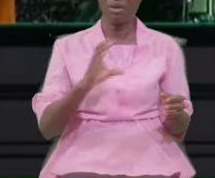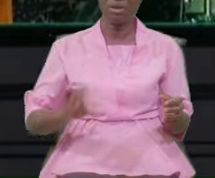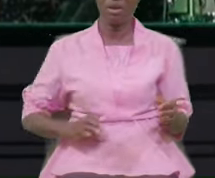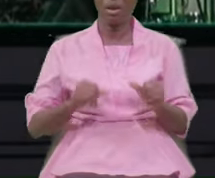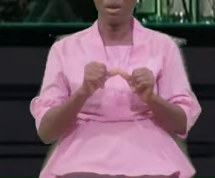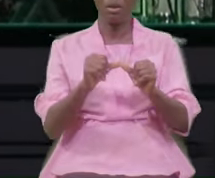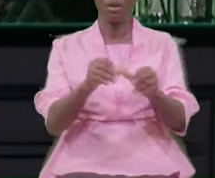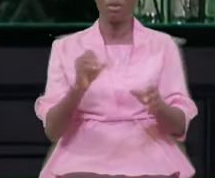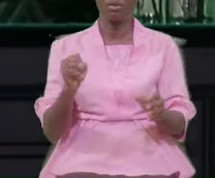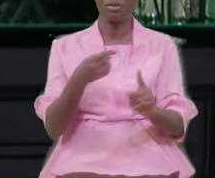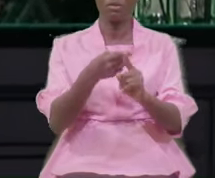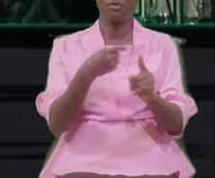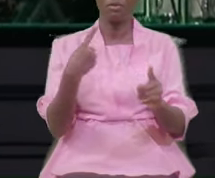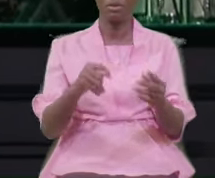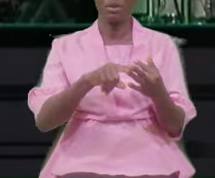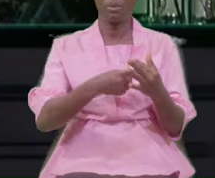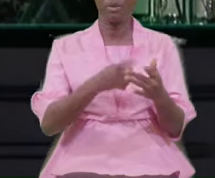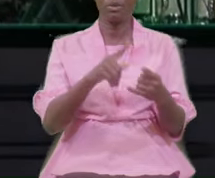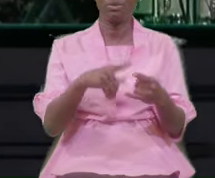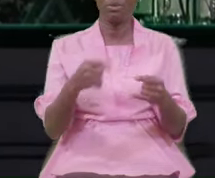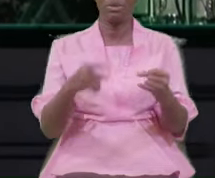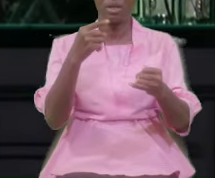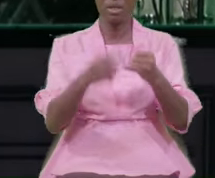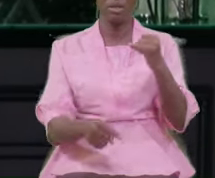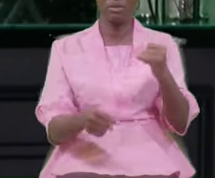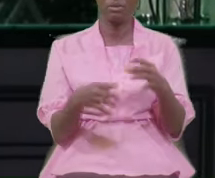beginning to the very end ang pagay